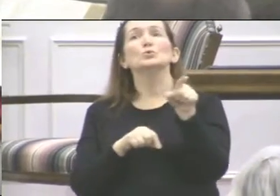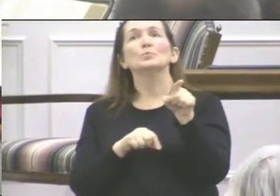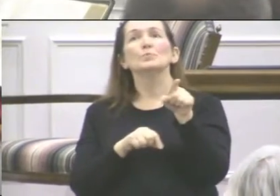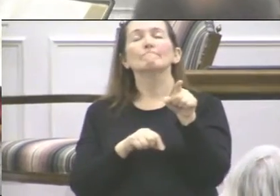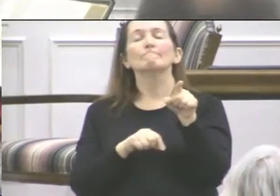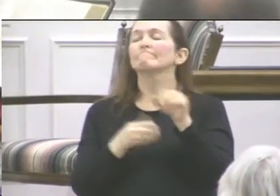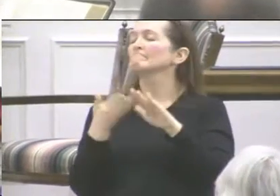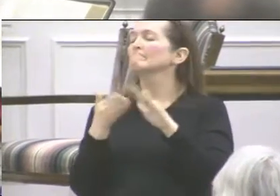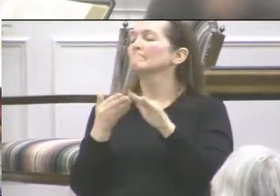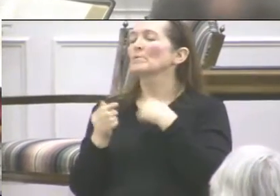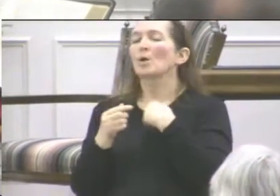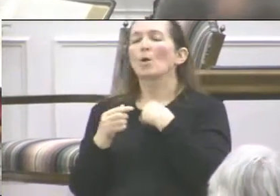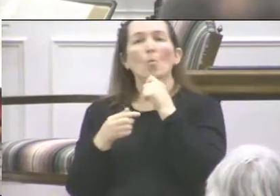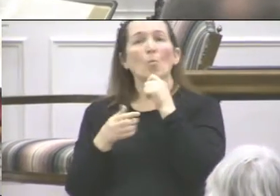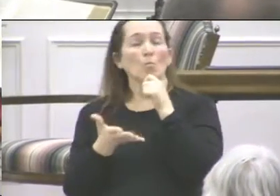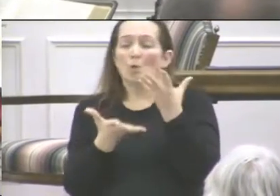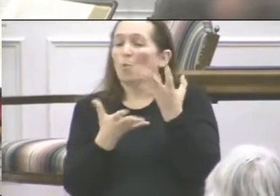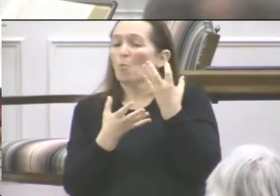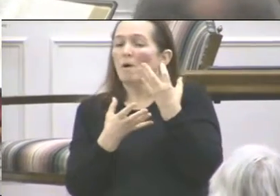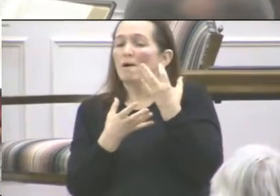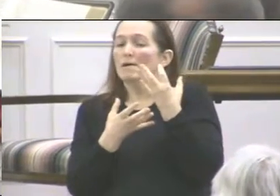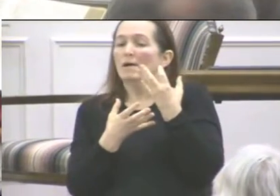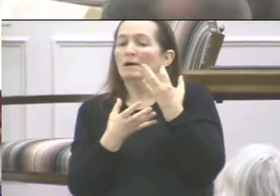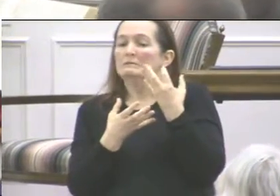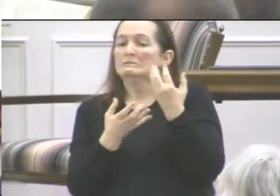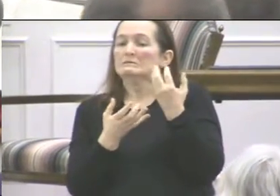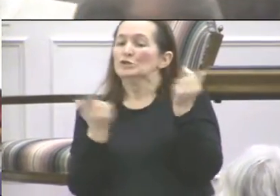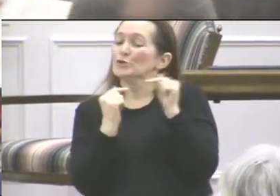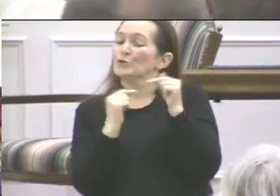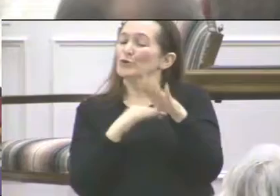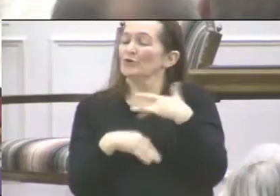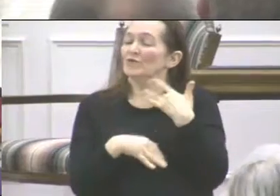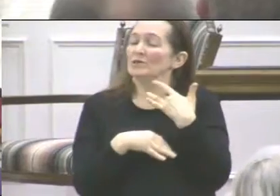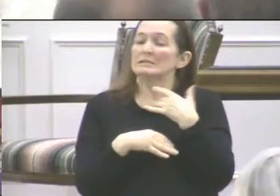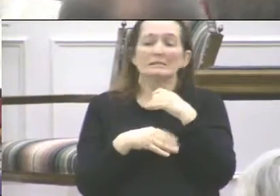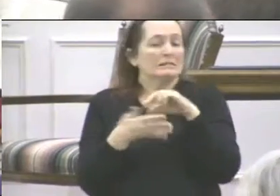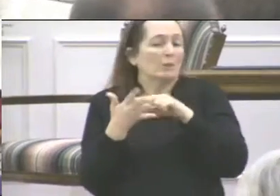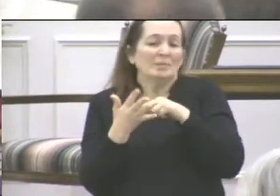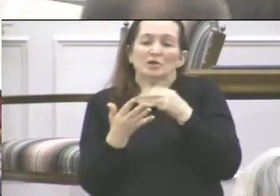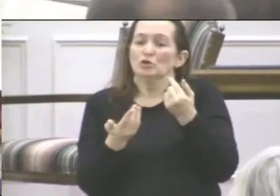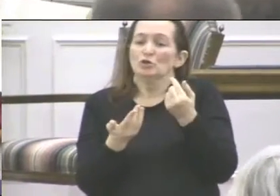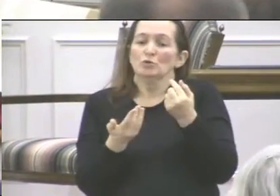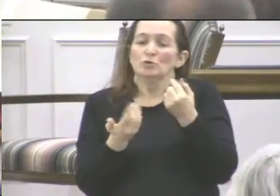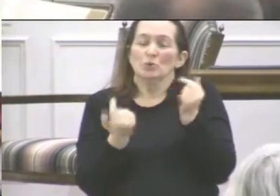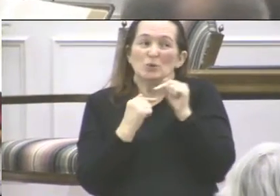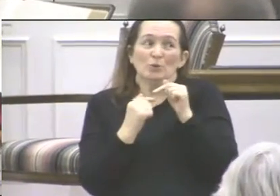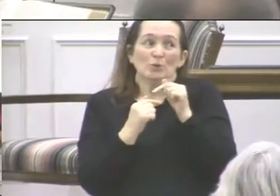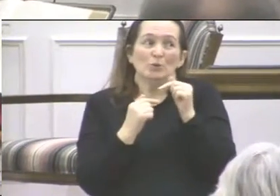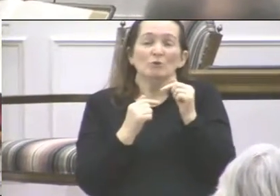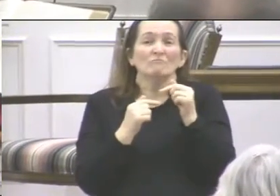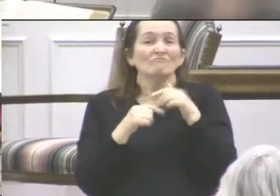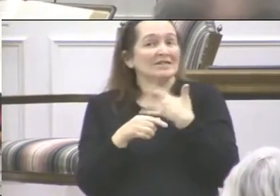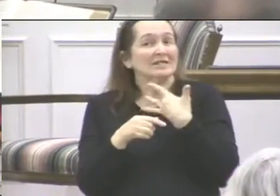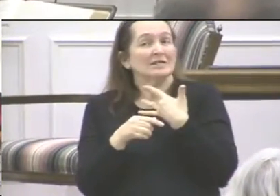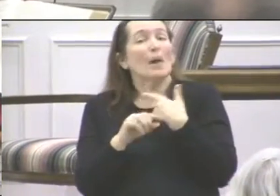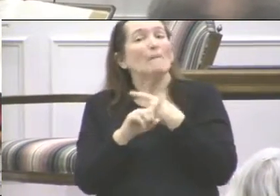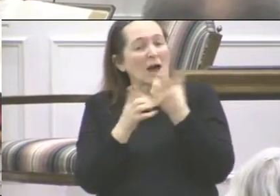you? Forgive me, I don't want to offend, and I'm not intending to offend anyone, but I want you to get excited about